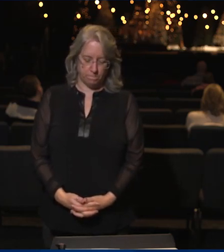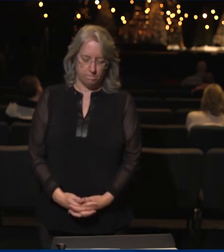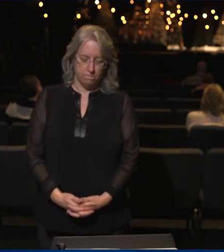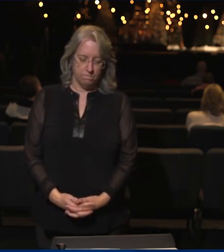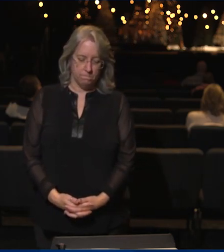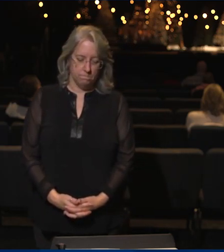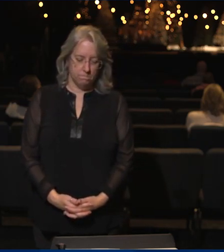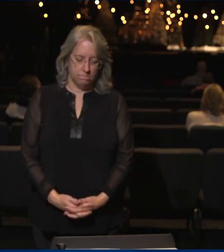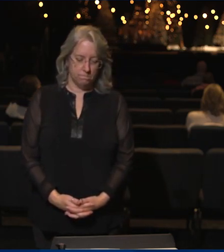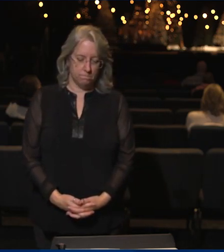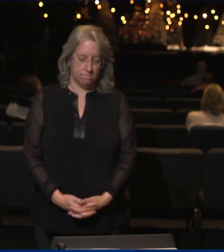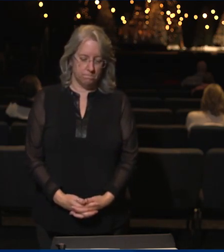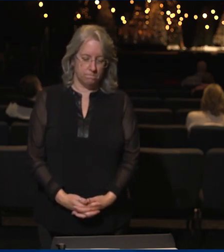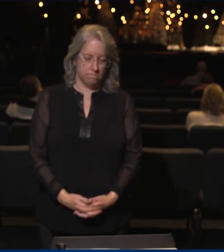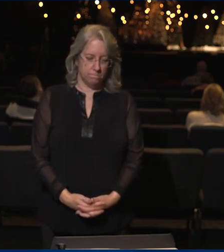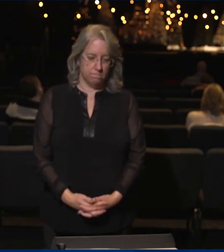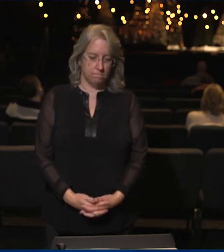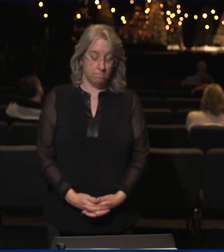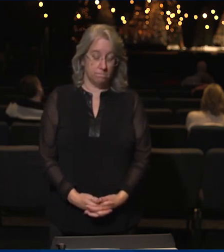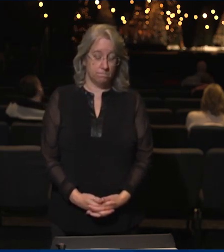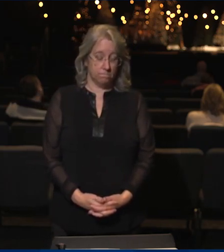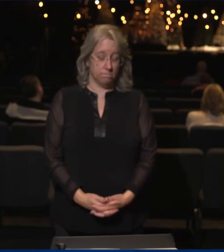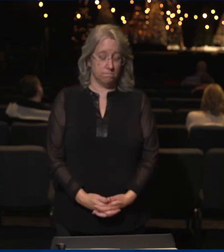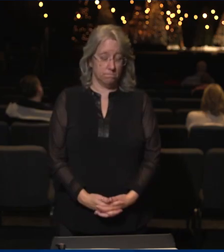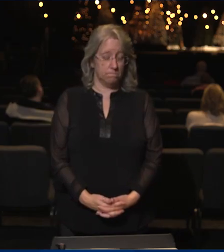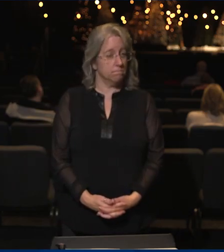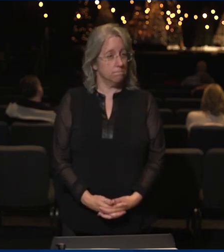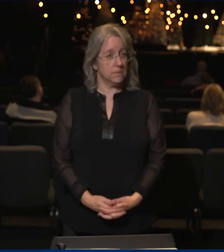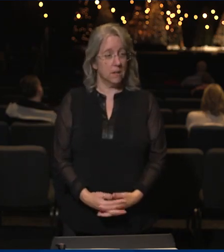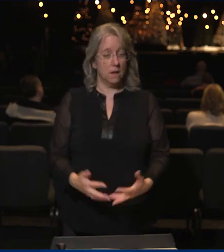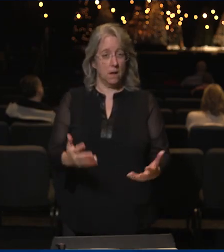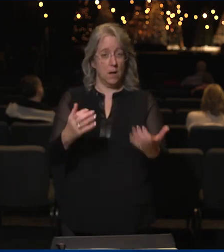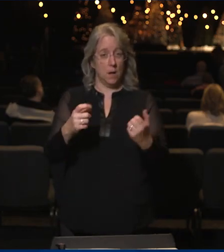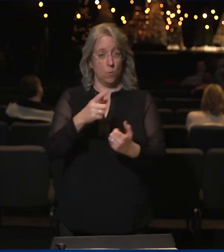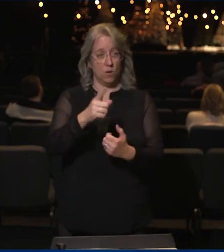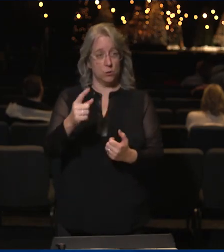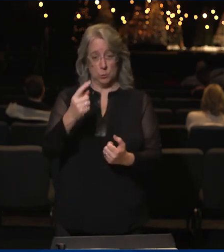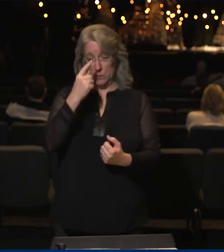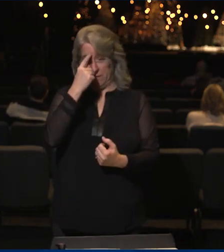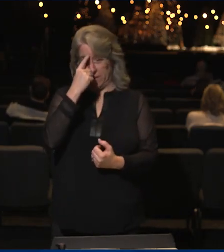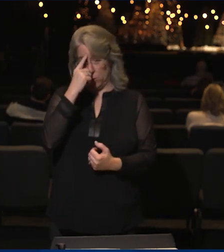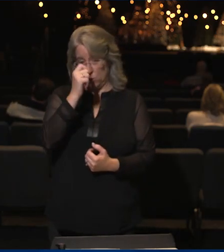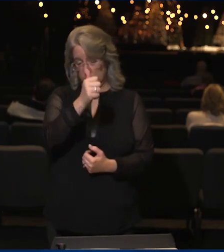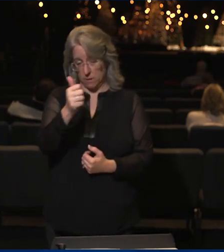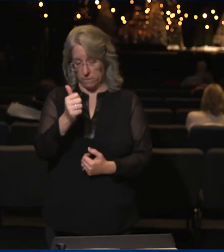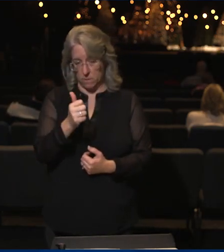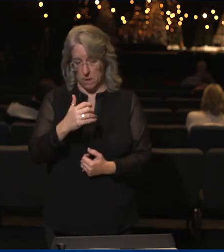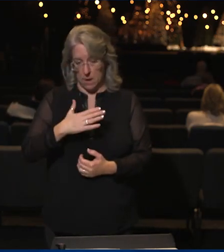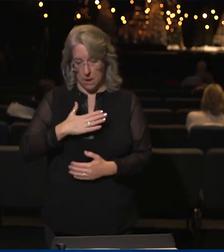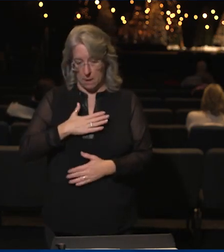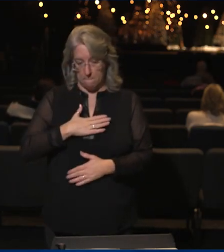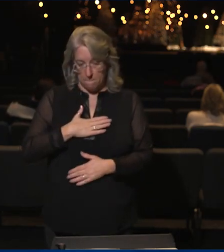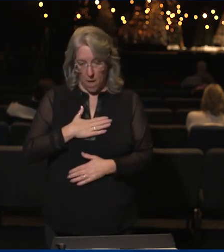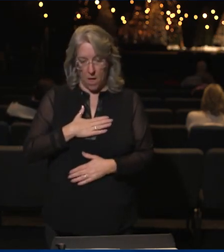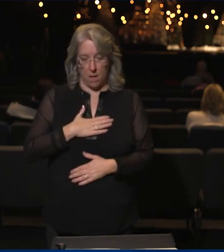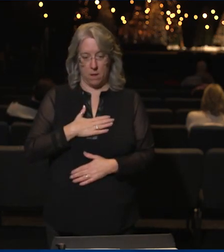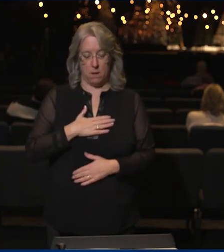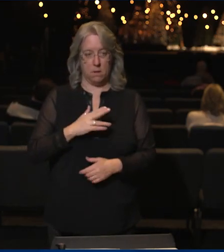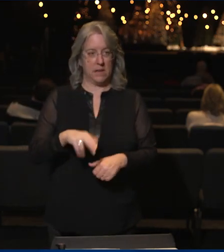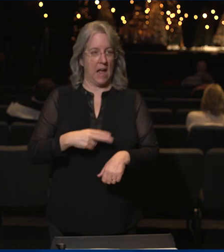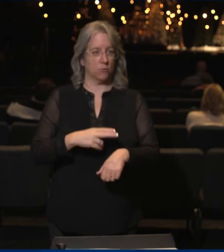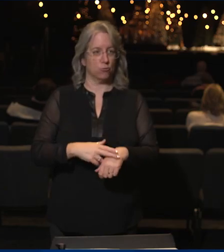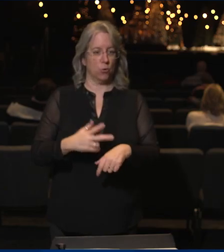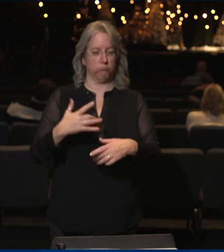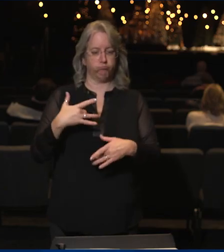And I want to follow up with that by you thinking to yourself, what is my most natural reaction to